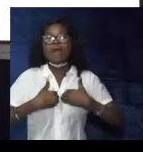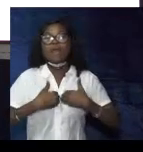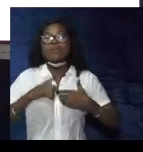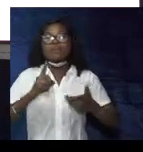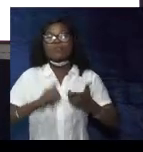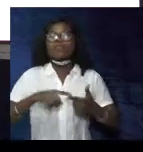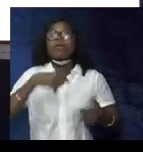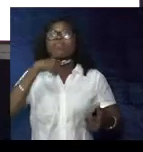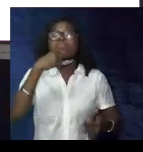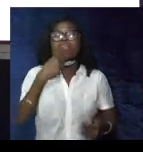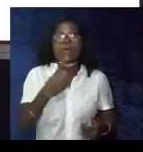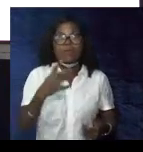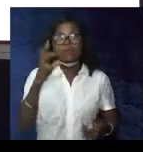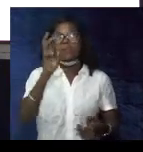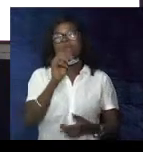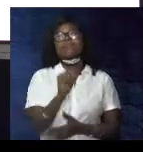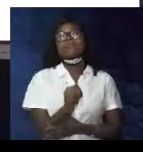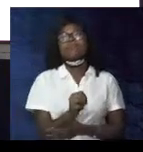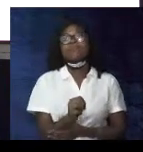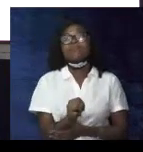Do I have to tell them?